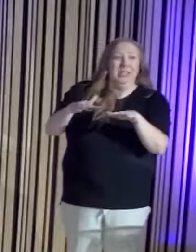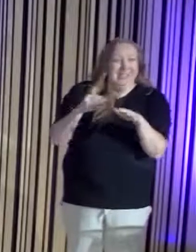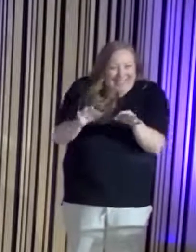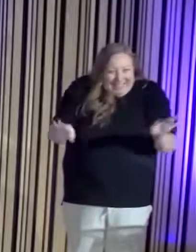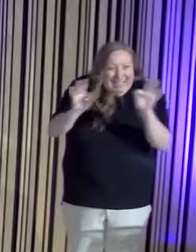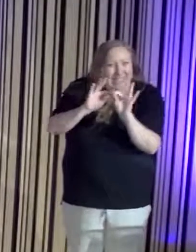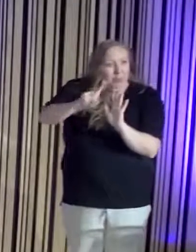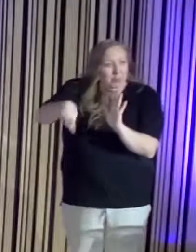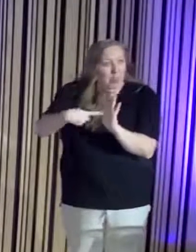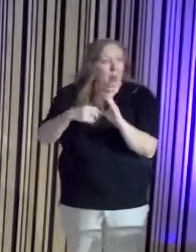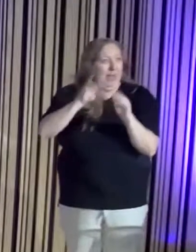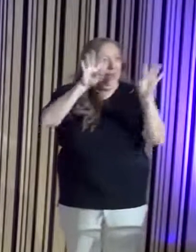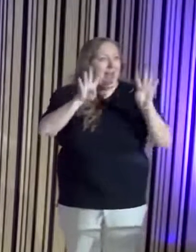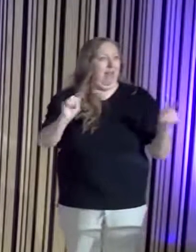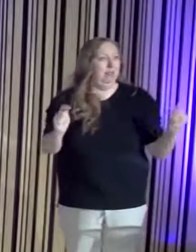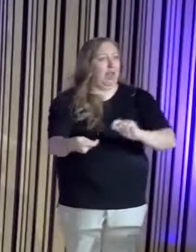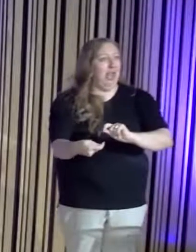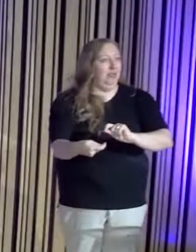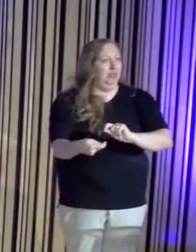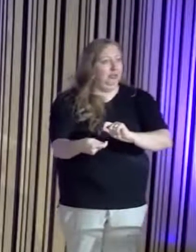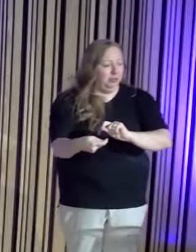key